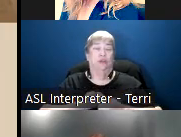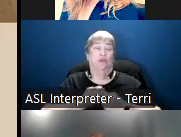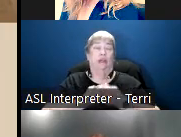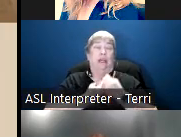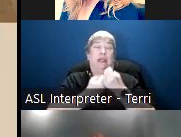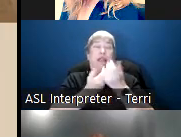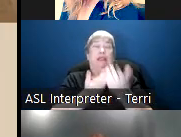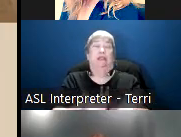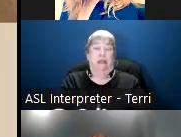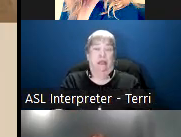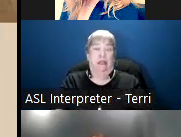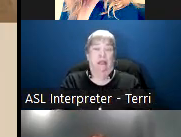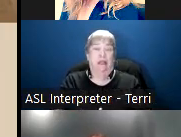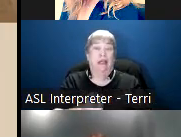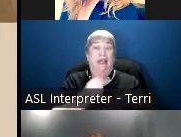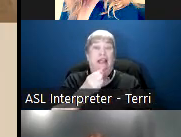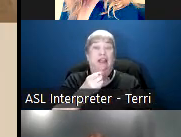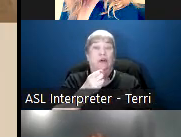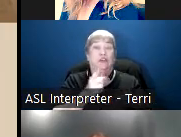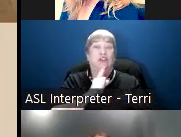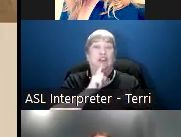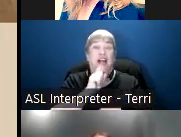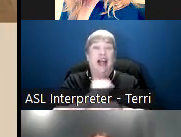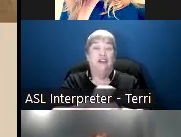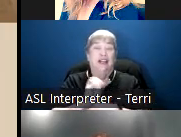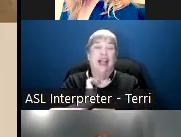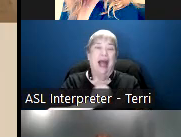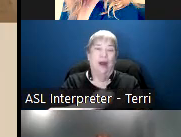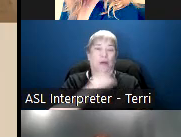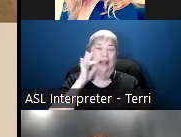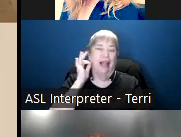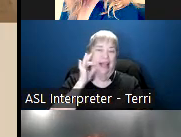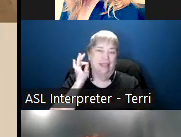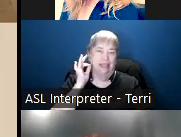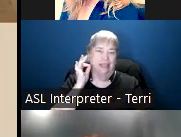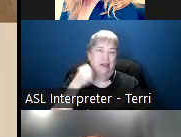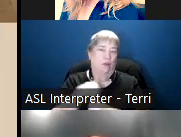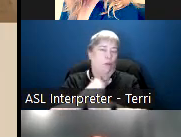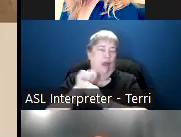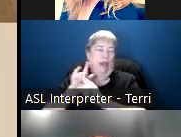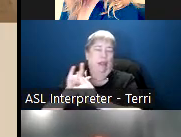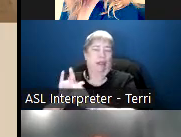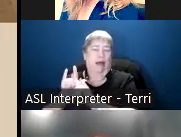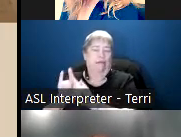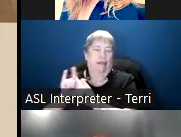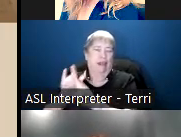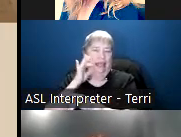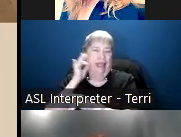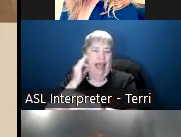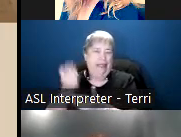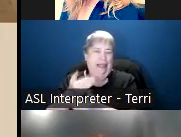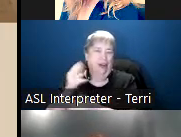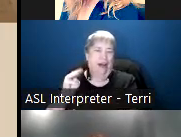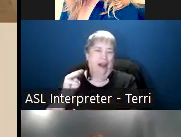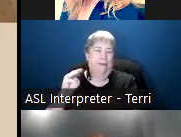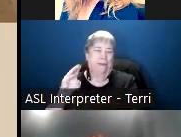want to note here on the slide, these are actually our cats. We love our cats at MCASA. My cat